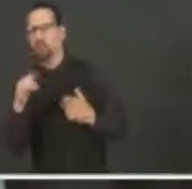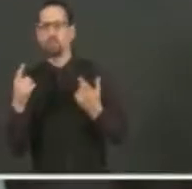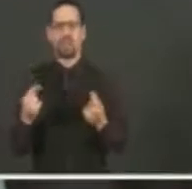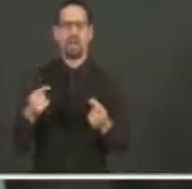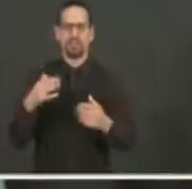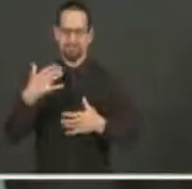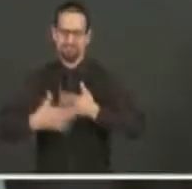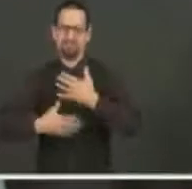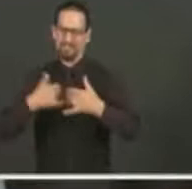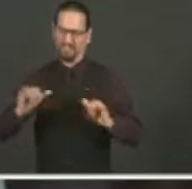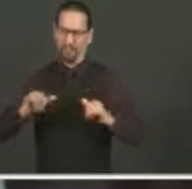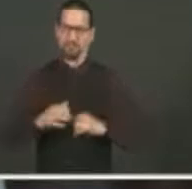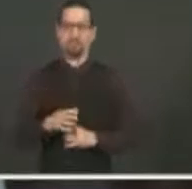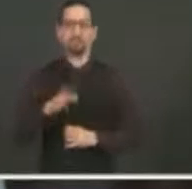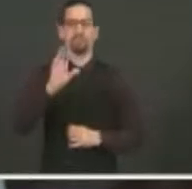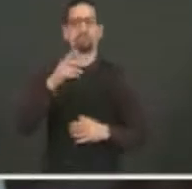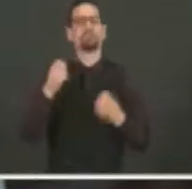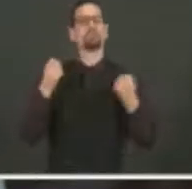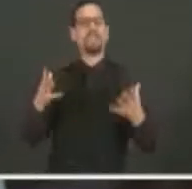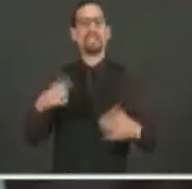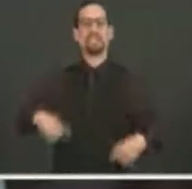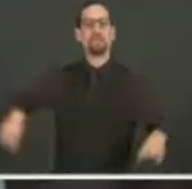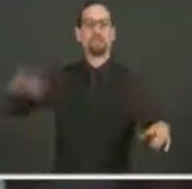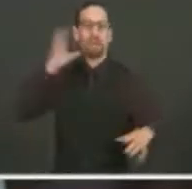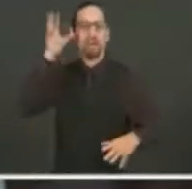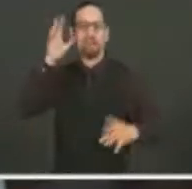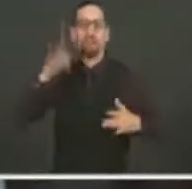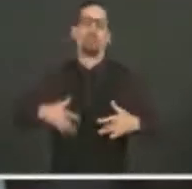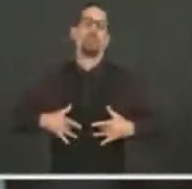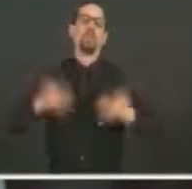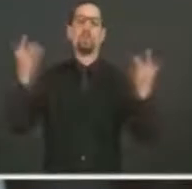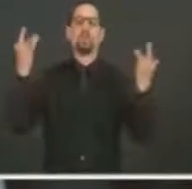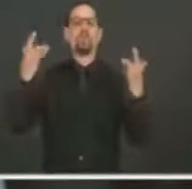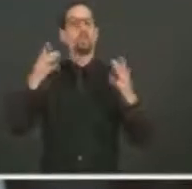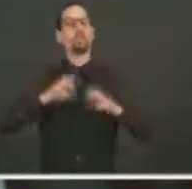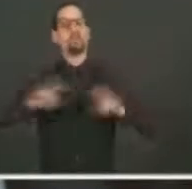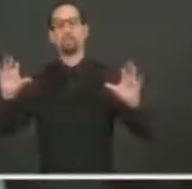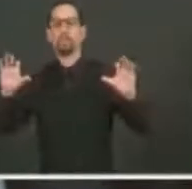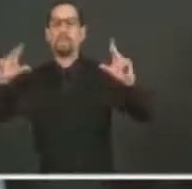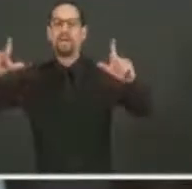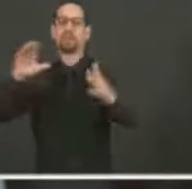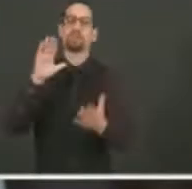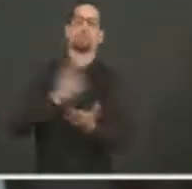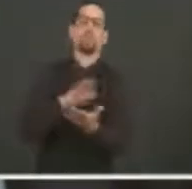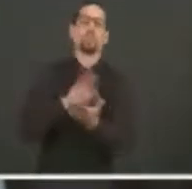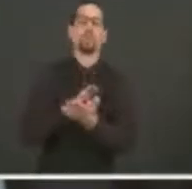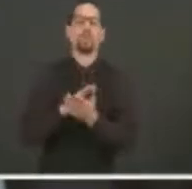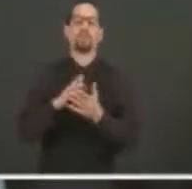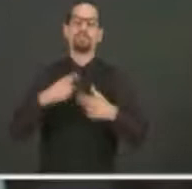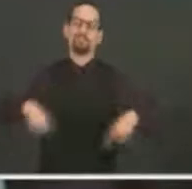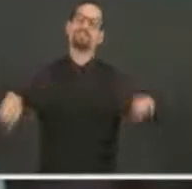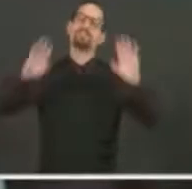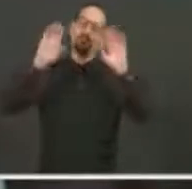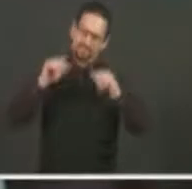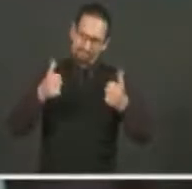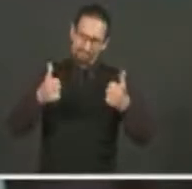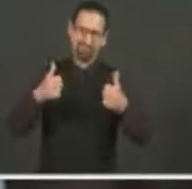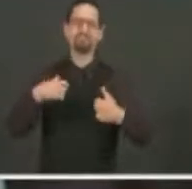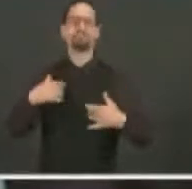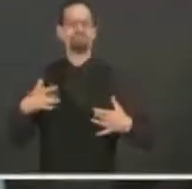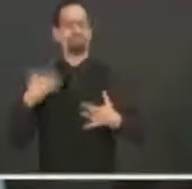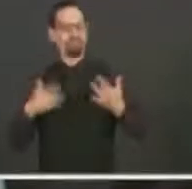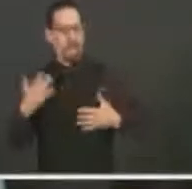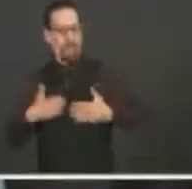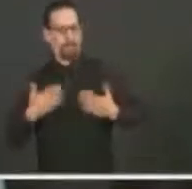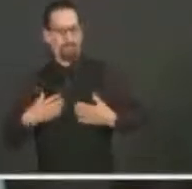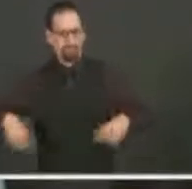and students who are more than ready to go back. So I want you to know we hear you and we're working hard to enable